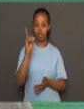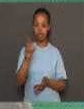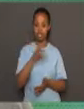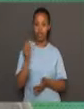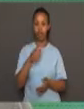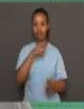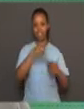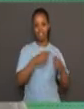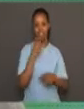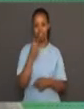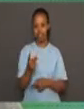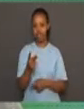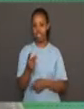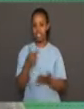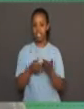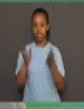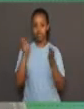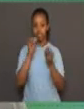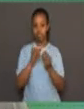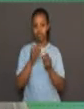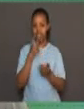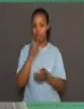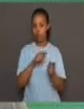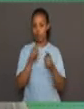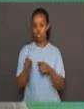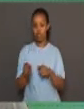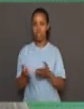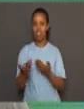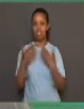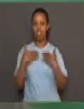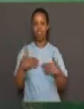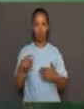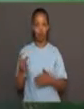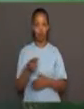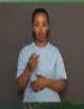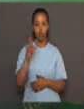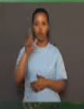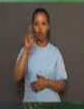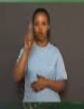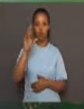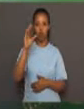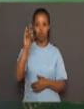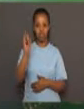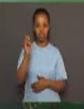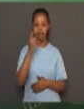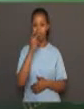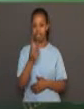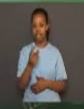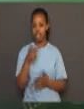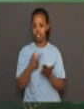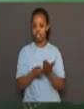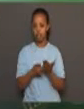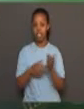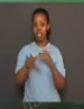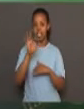also learned about an important fossil named Lucy. Lucy was discovered